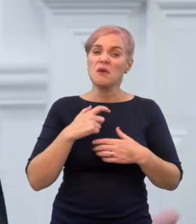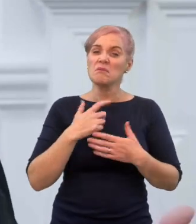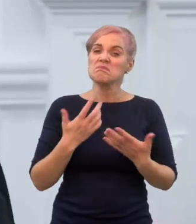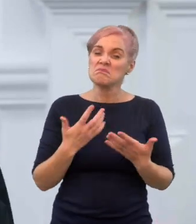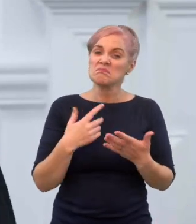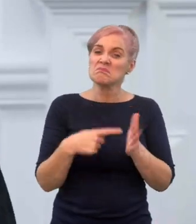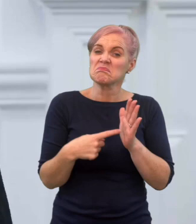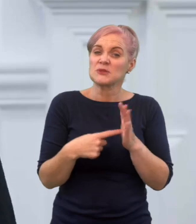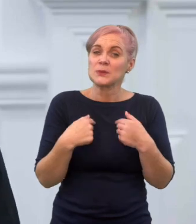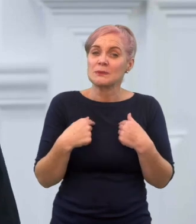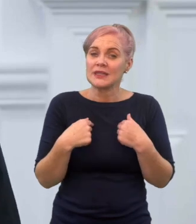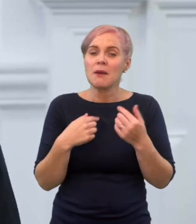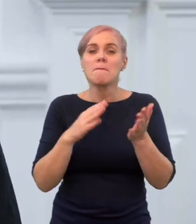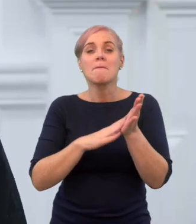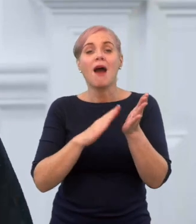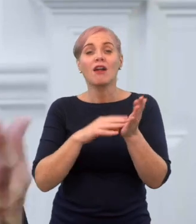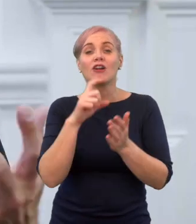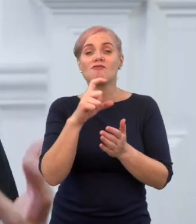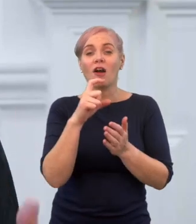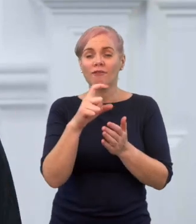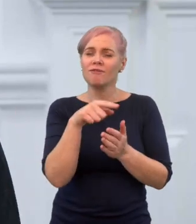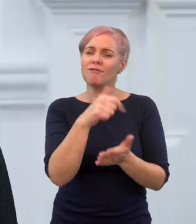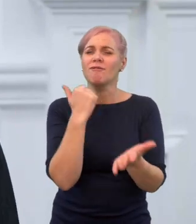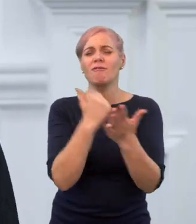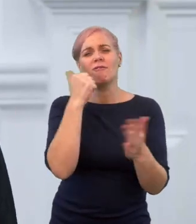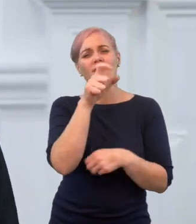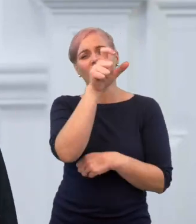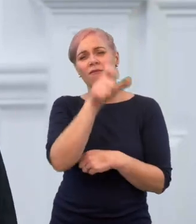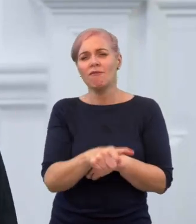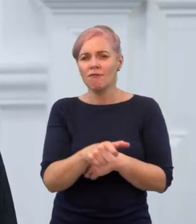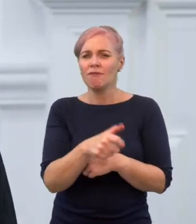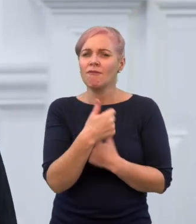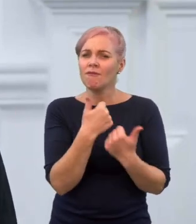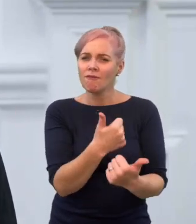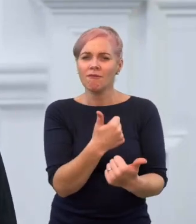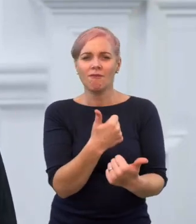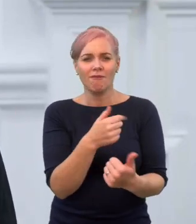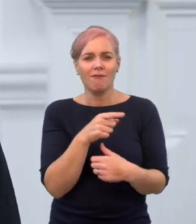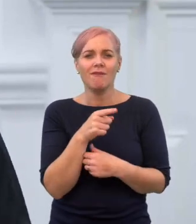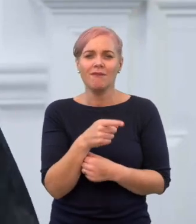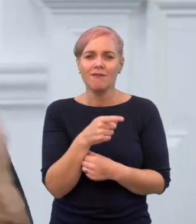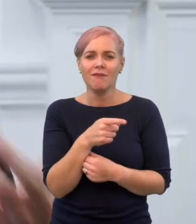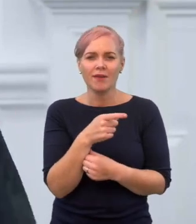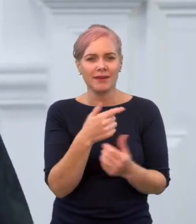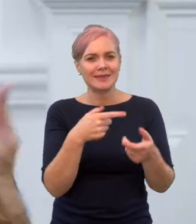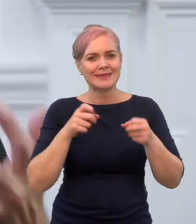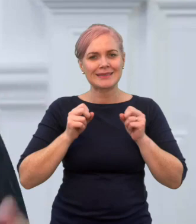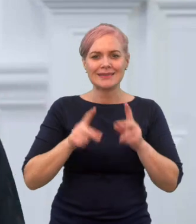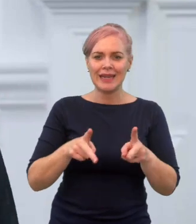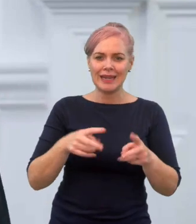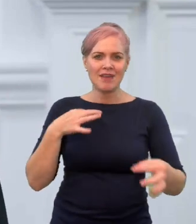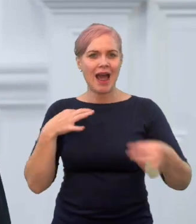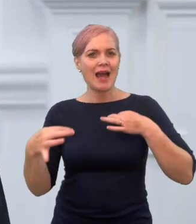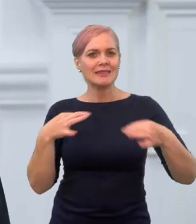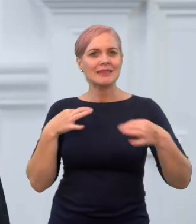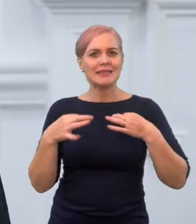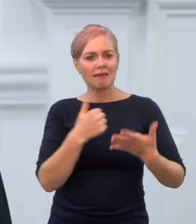me. Michael Chekhov, you know, he's a, you know, a great practitioner in, you know,